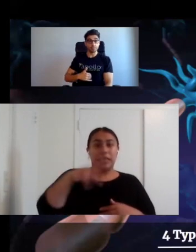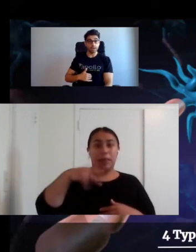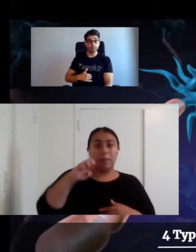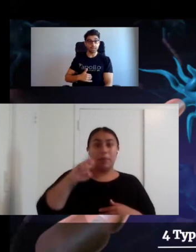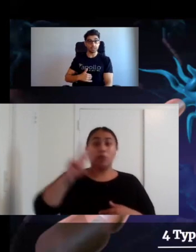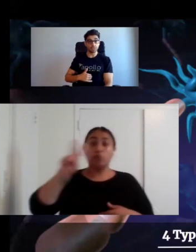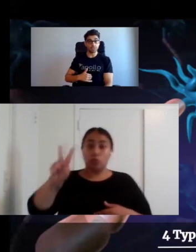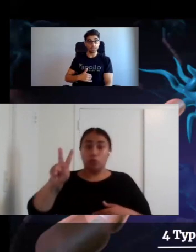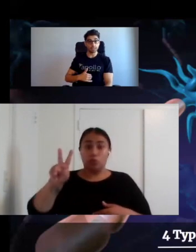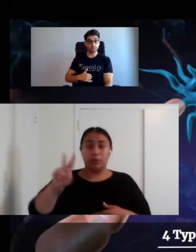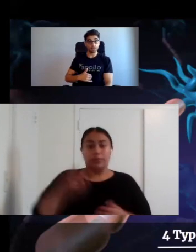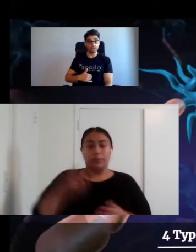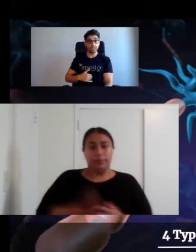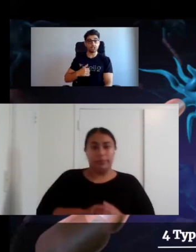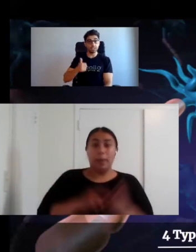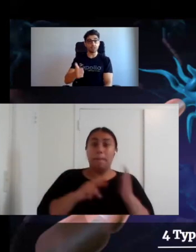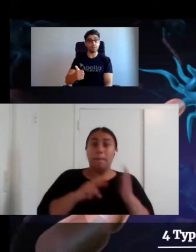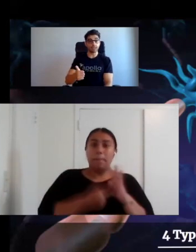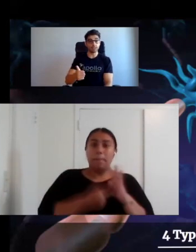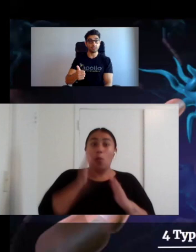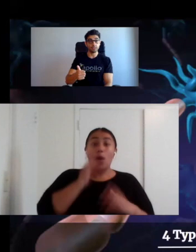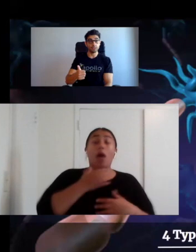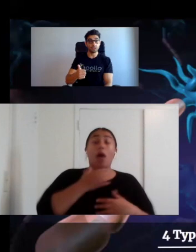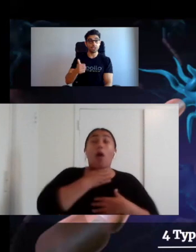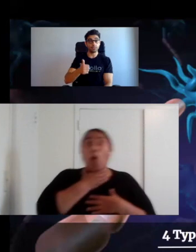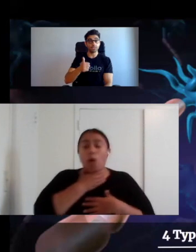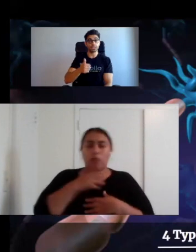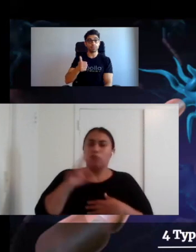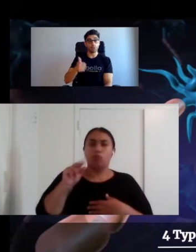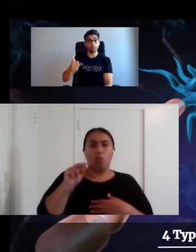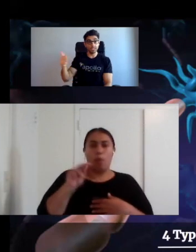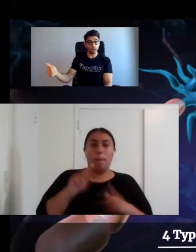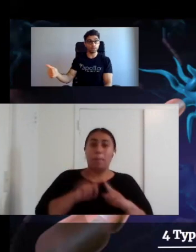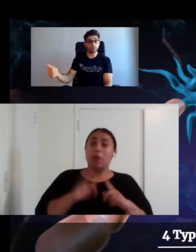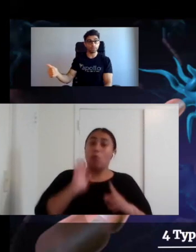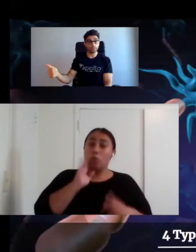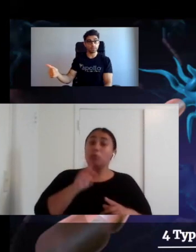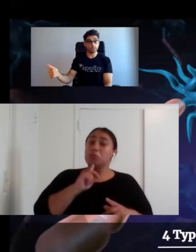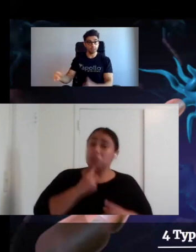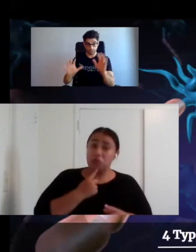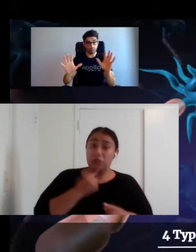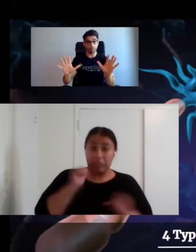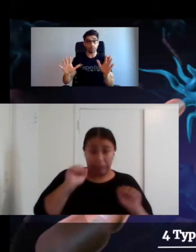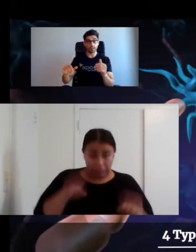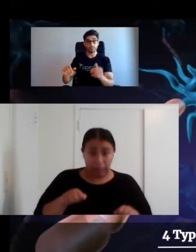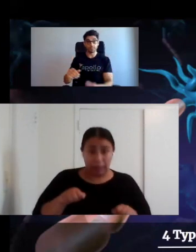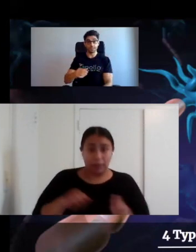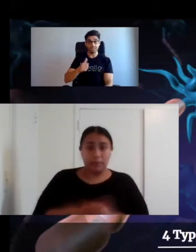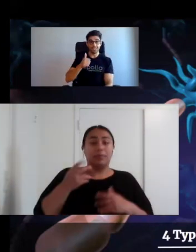The parietal cell is responsible for creating intrinsic factor, which helps us absorb B12. So if you're